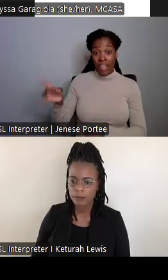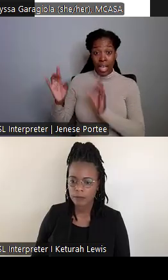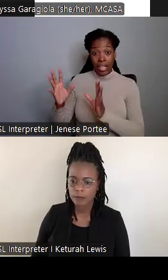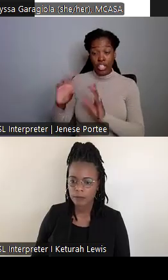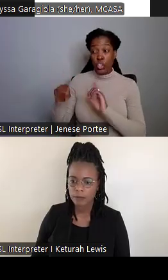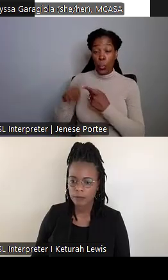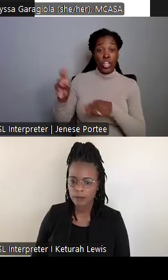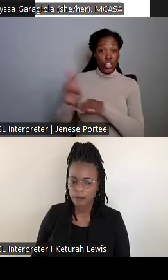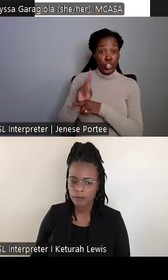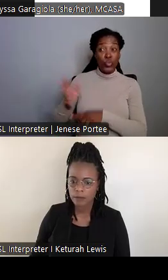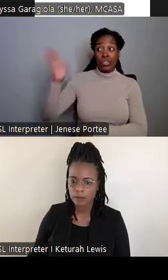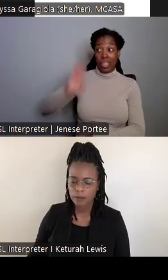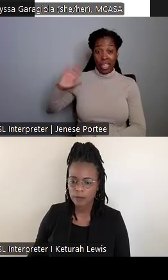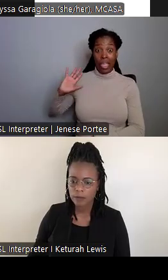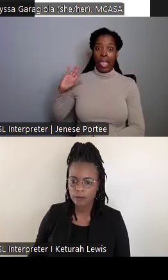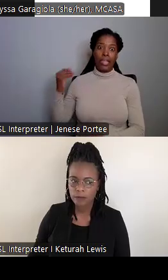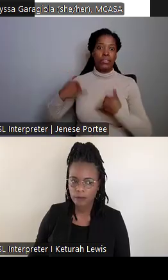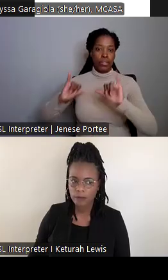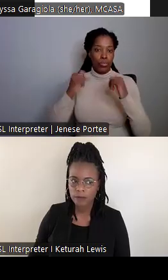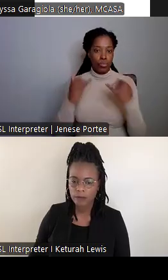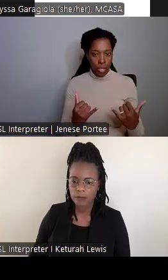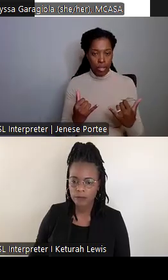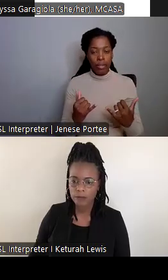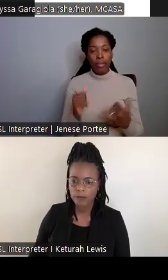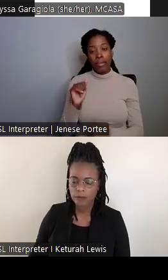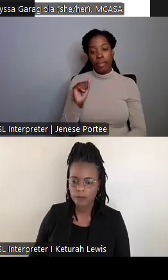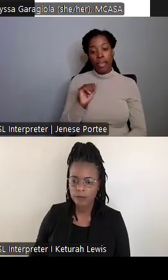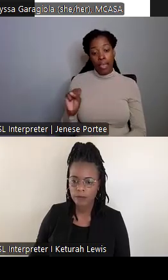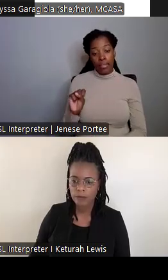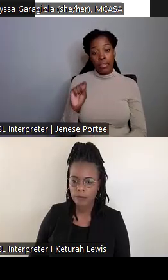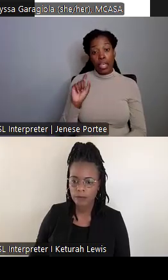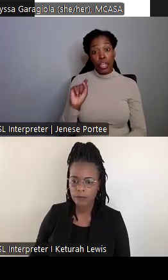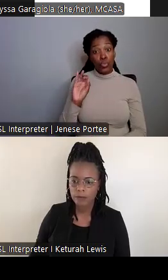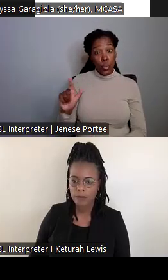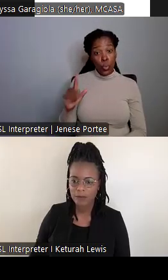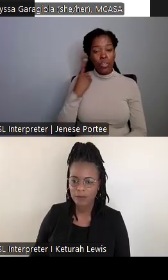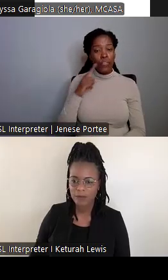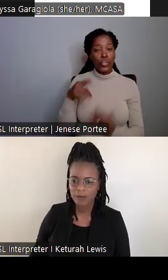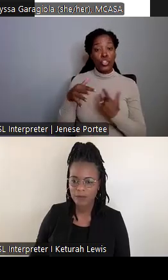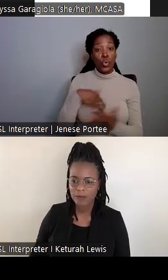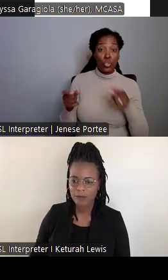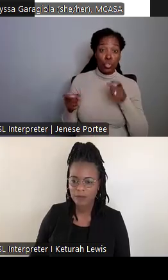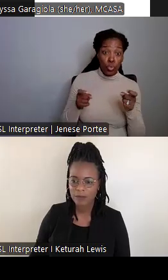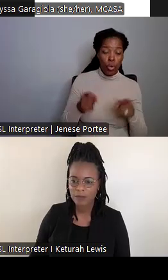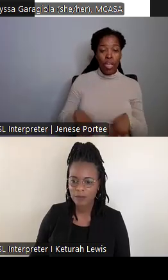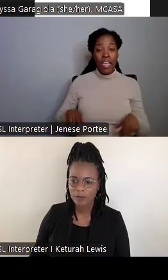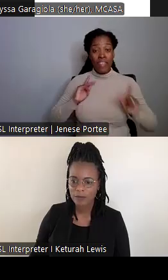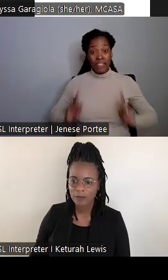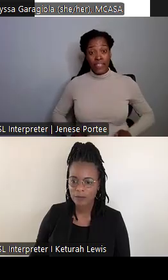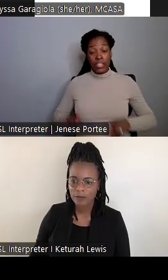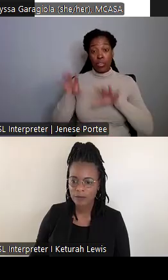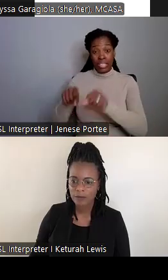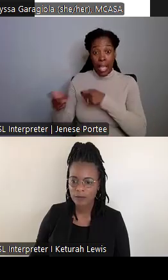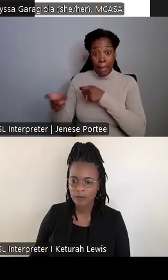and still today as a tool for social control, physical domination, and power